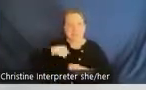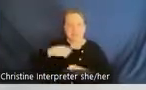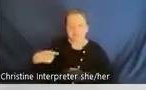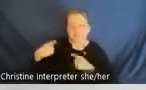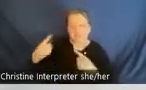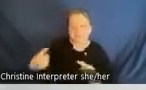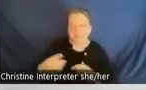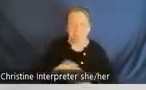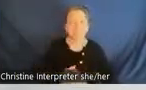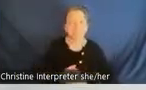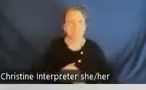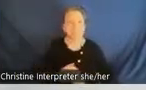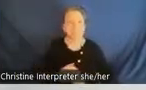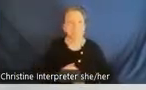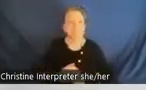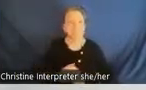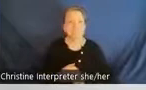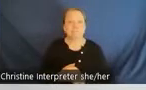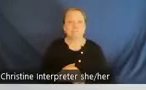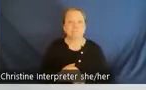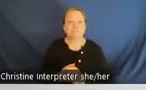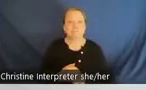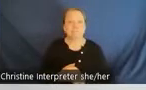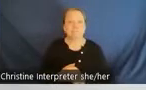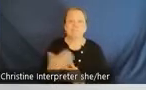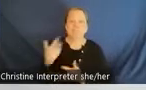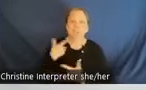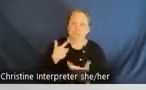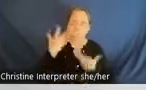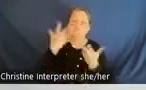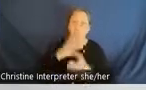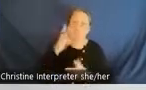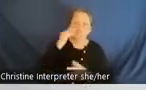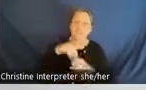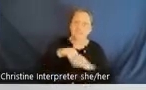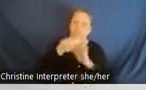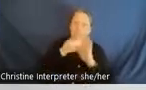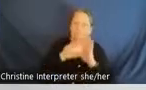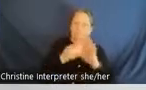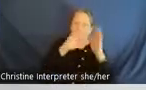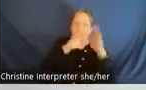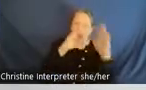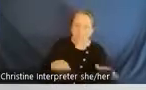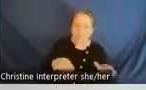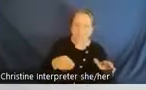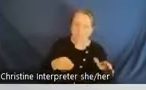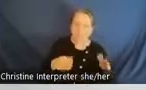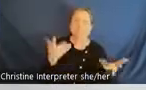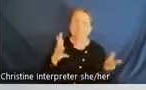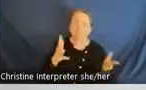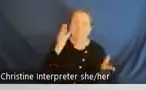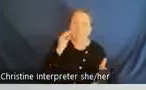I've been in state housing and it's like